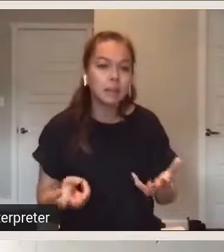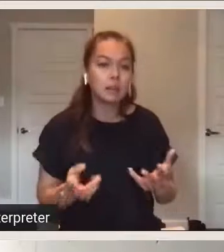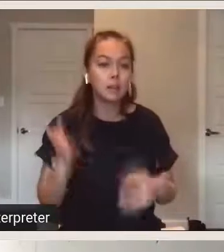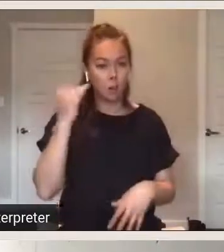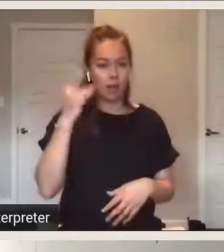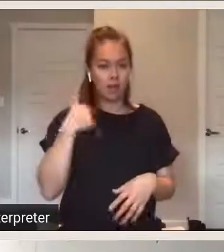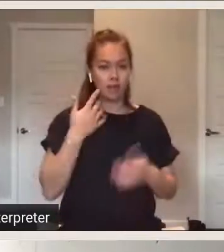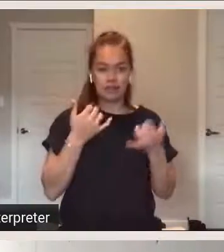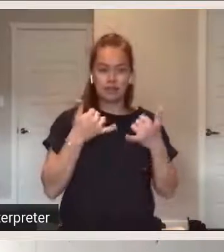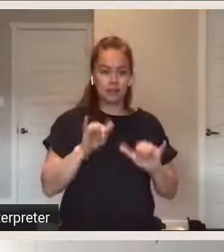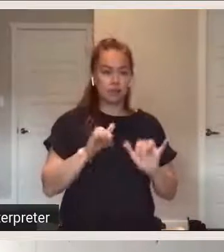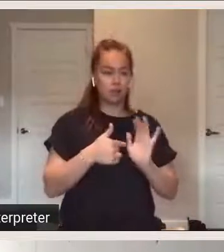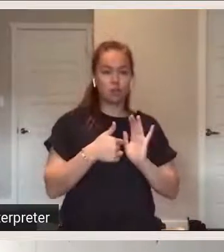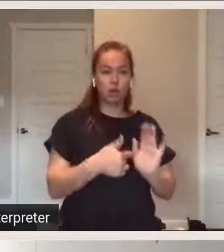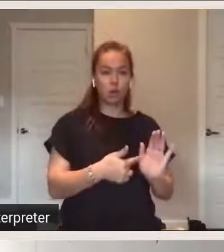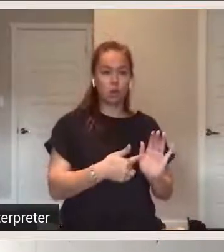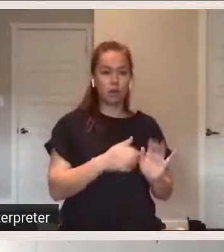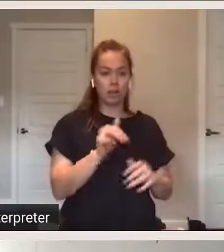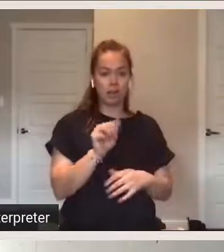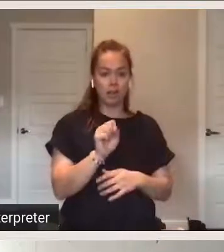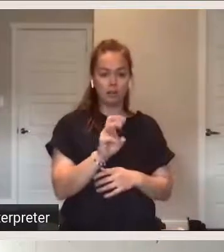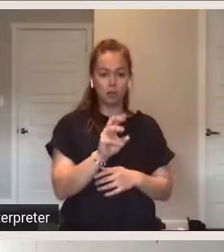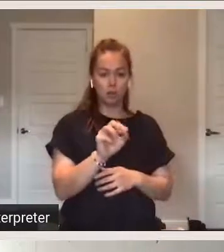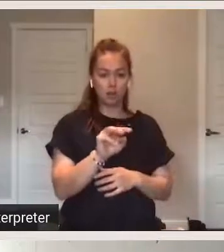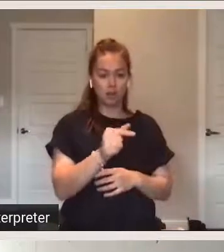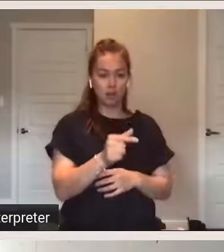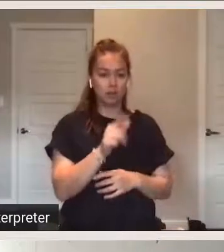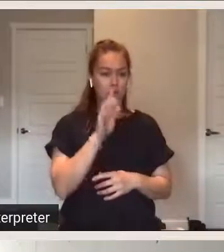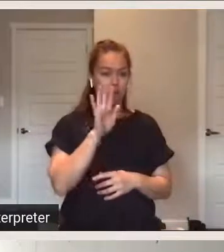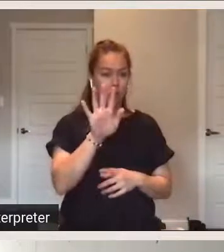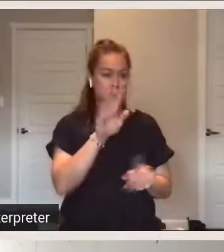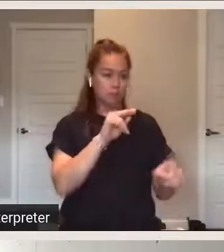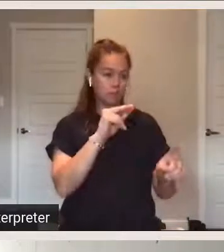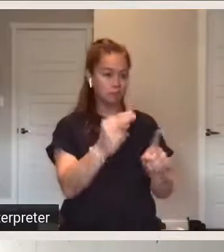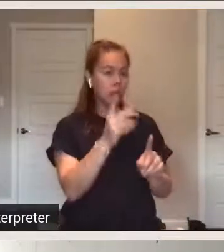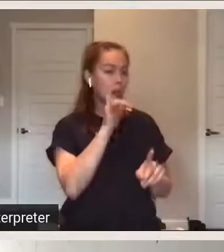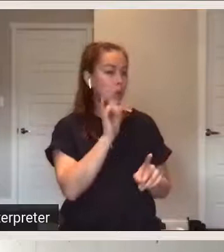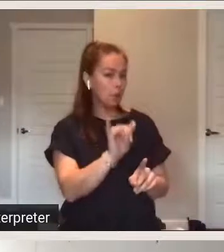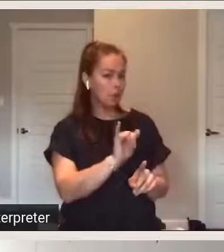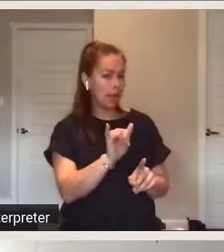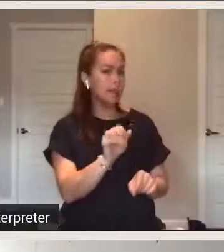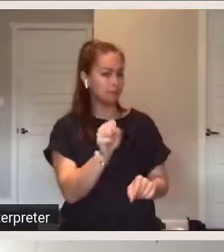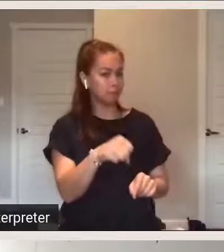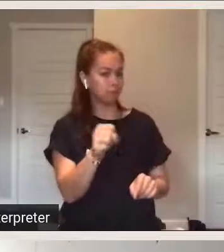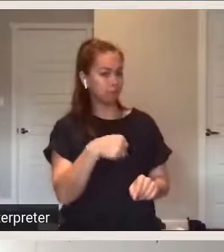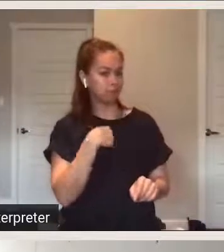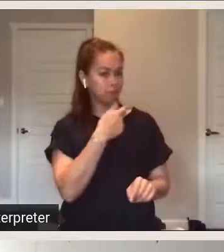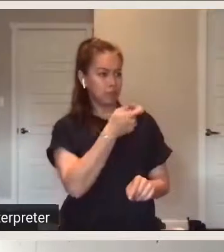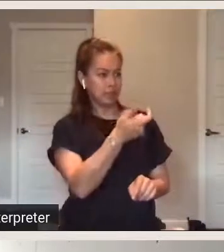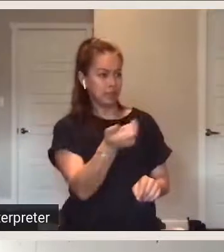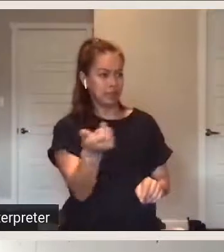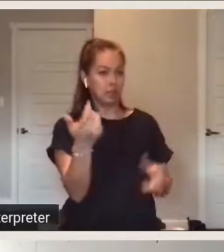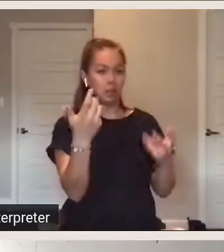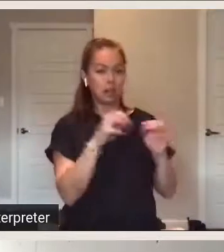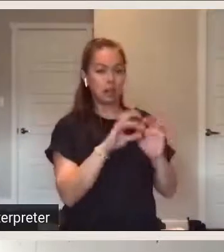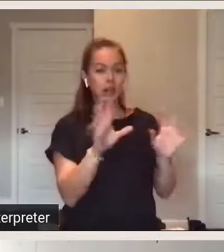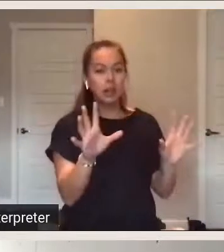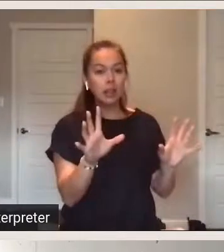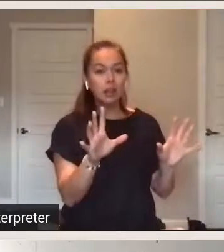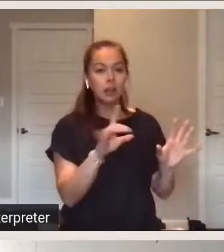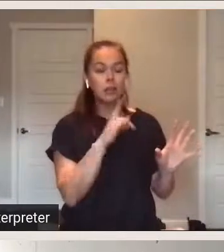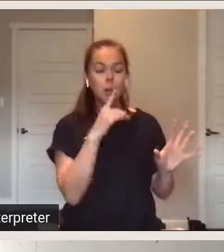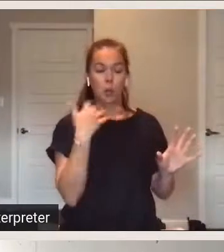what, I guess, aswang or evil spirits in your own interpretation look like. And I thought that was a very bold